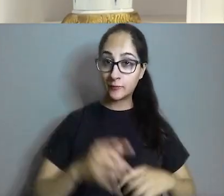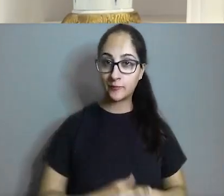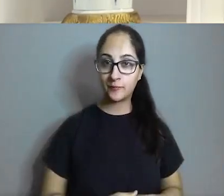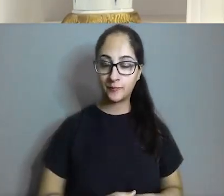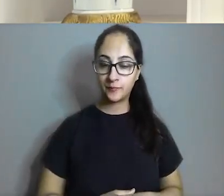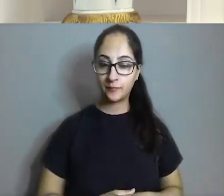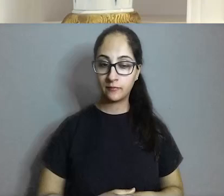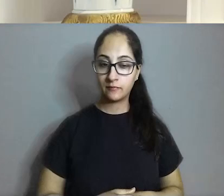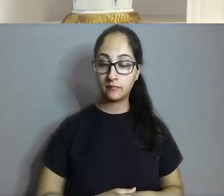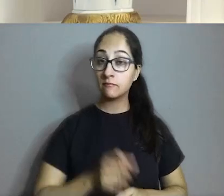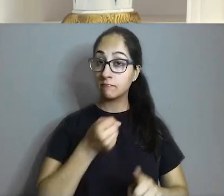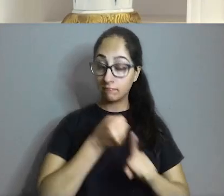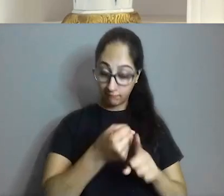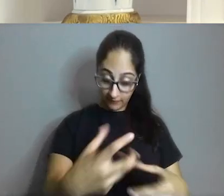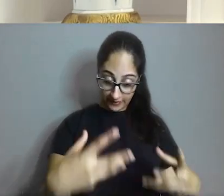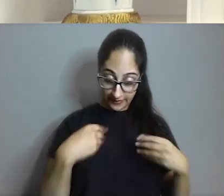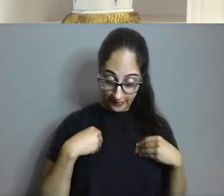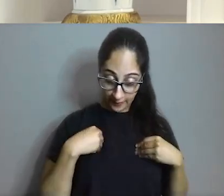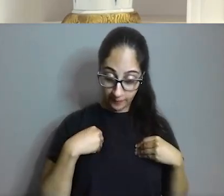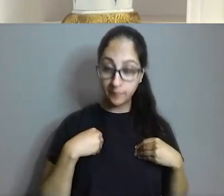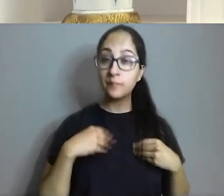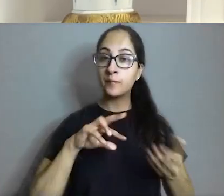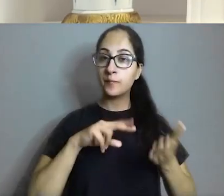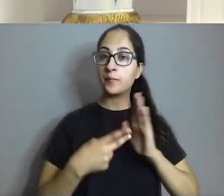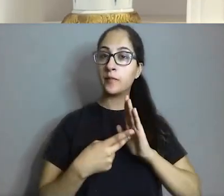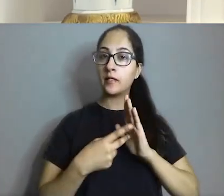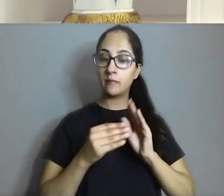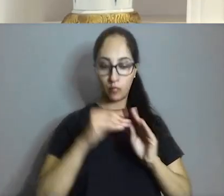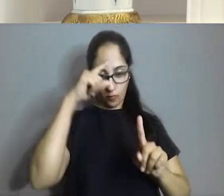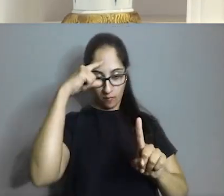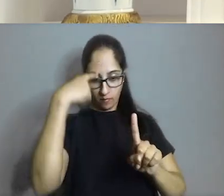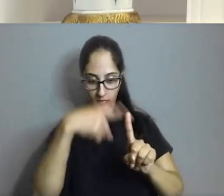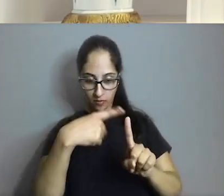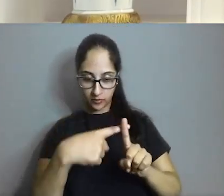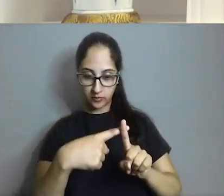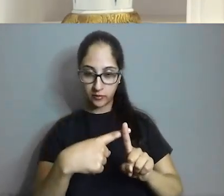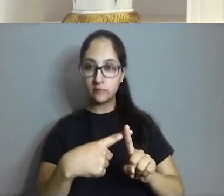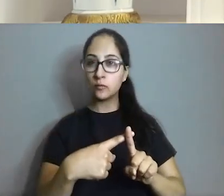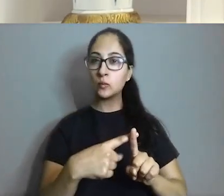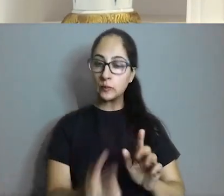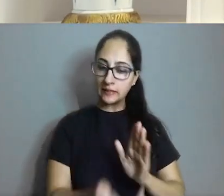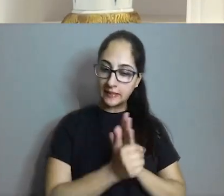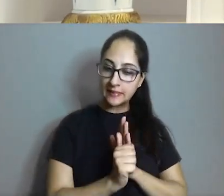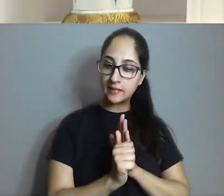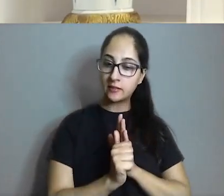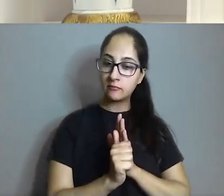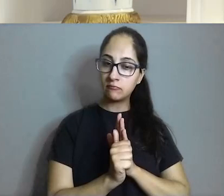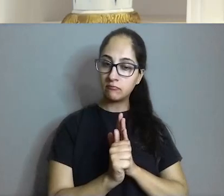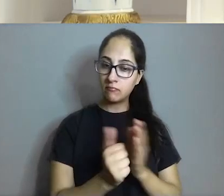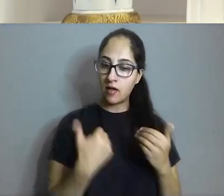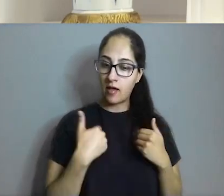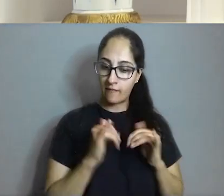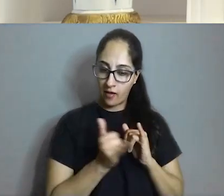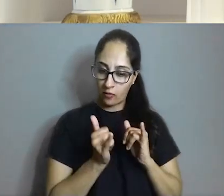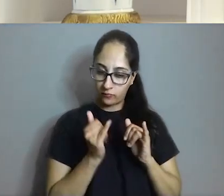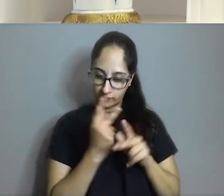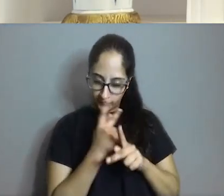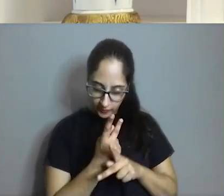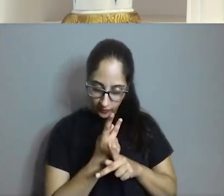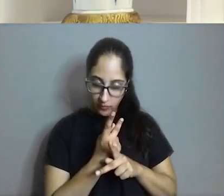this, we can face challenges more positively, develop coping mechanisms, and maintain